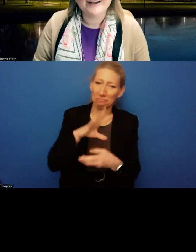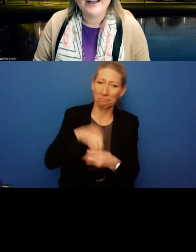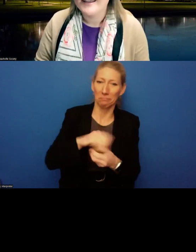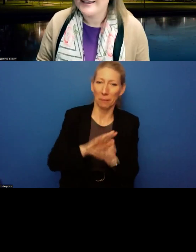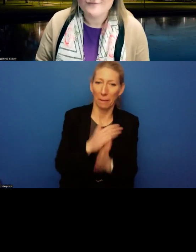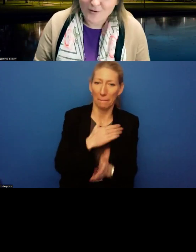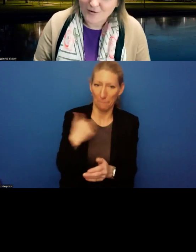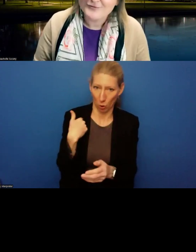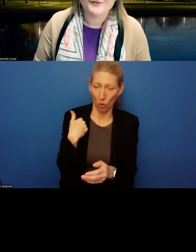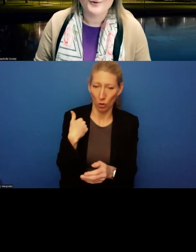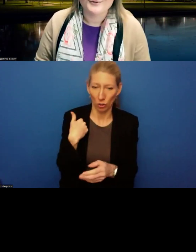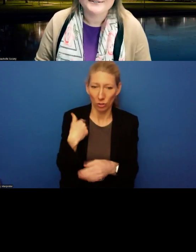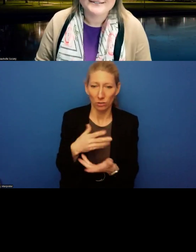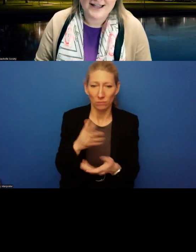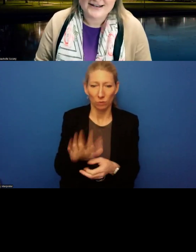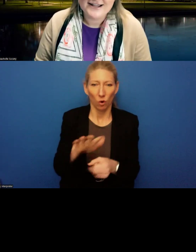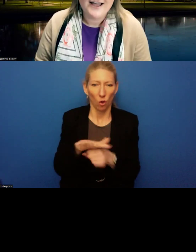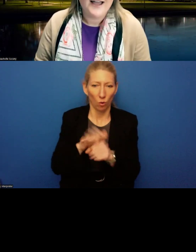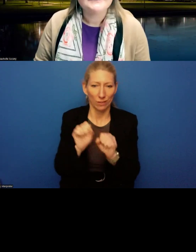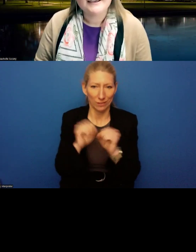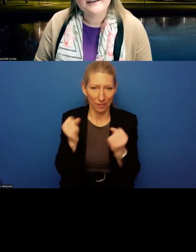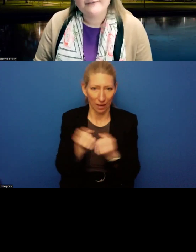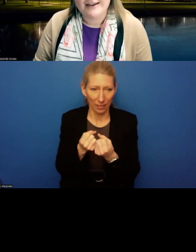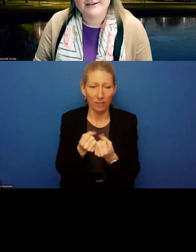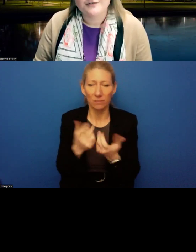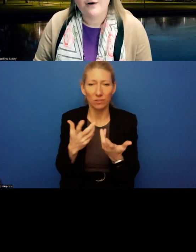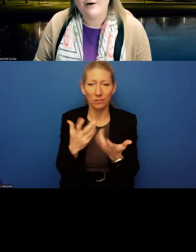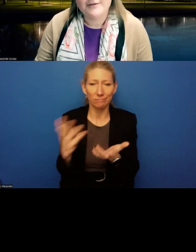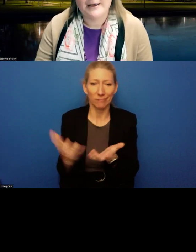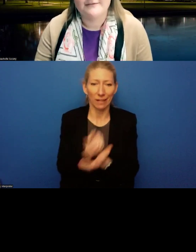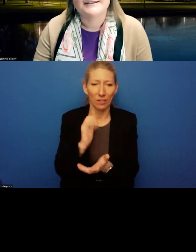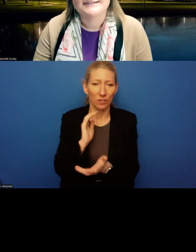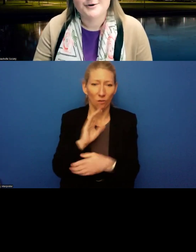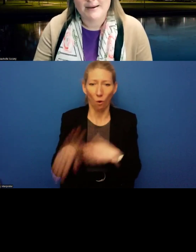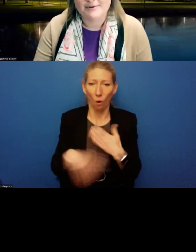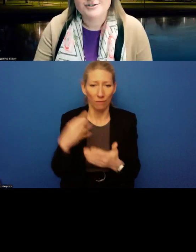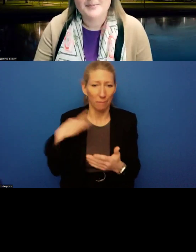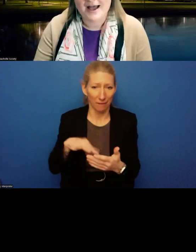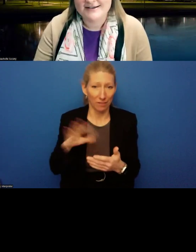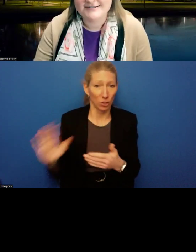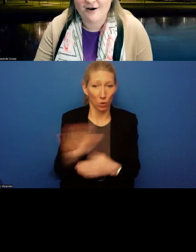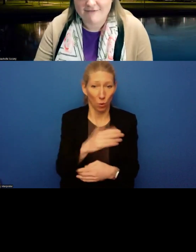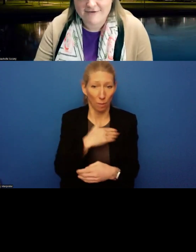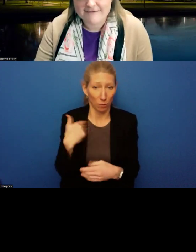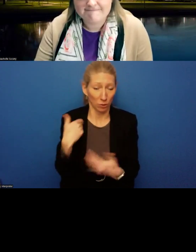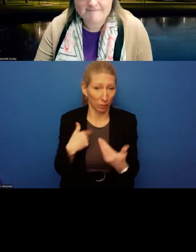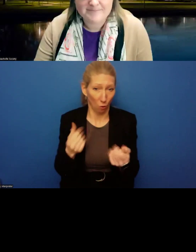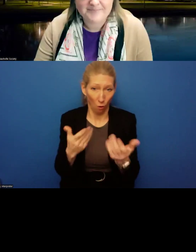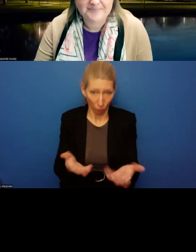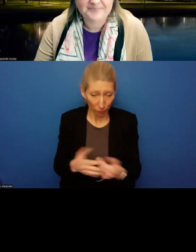member, getting involved with the local society, and taking advantage of all the benefits your membership has to